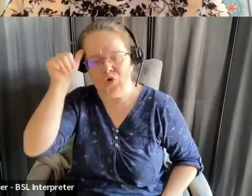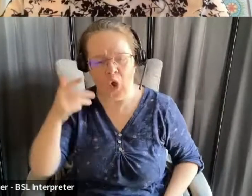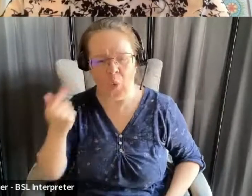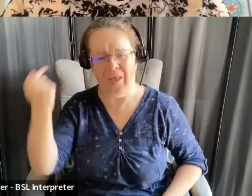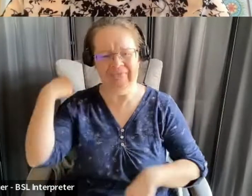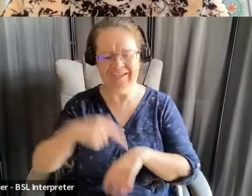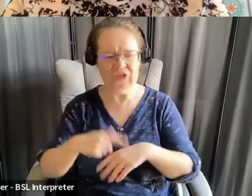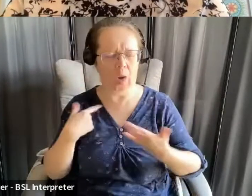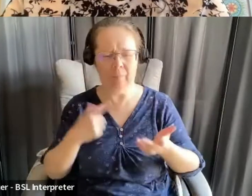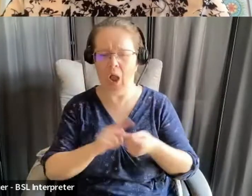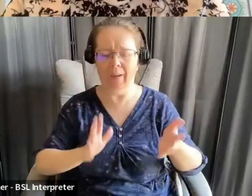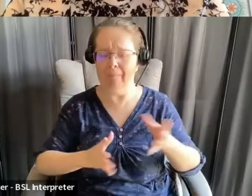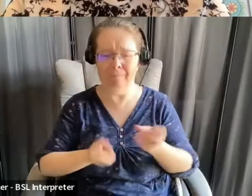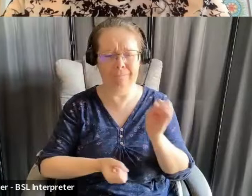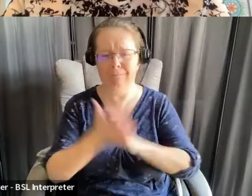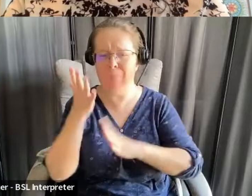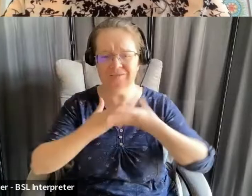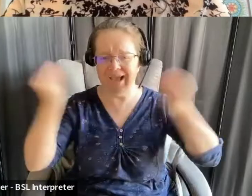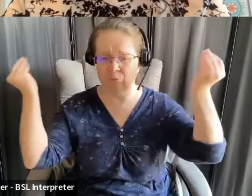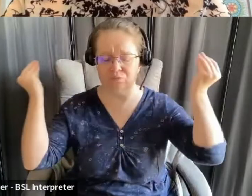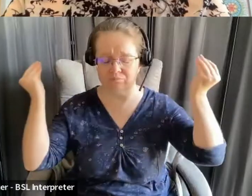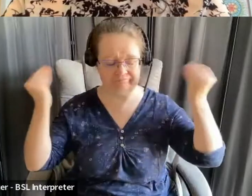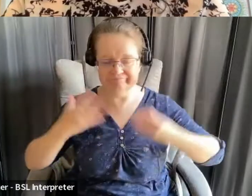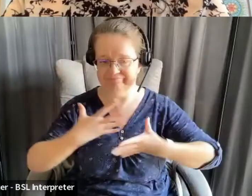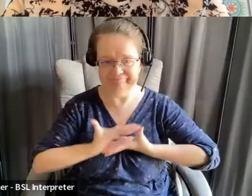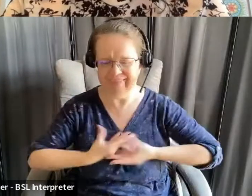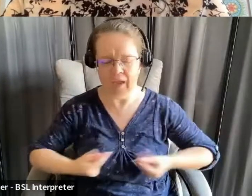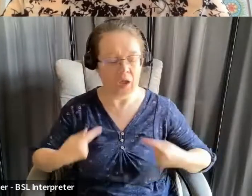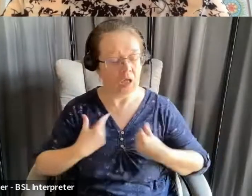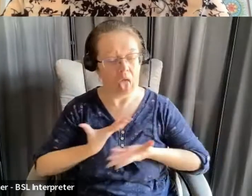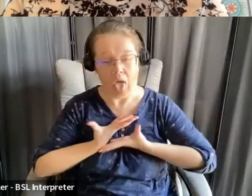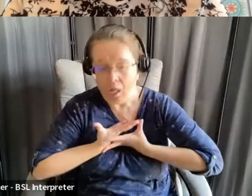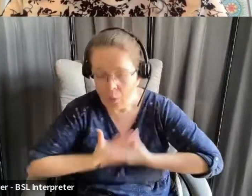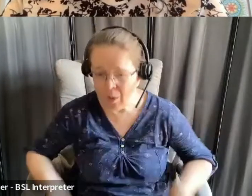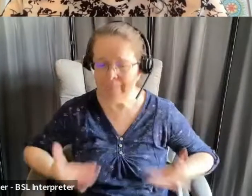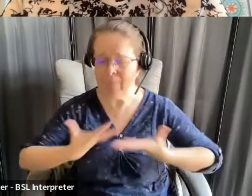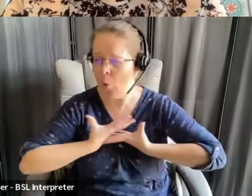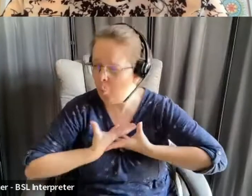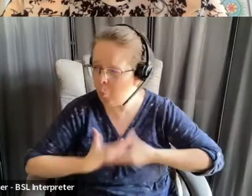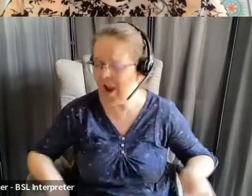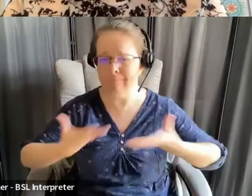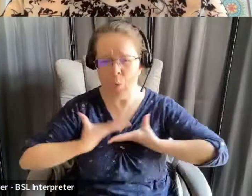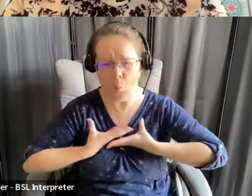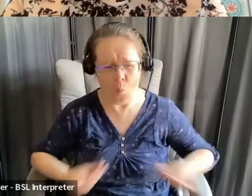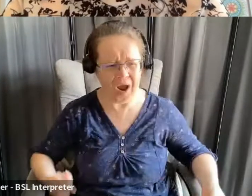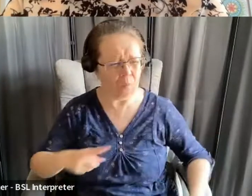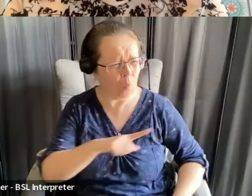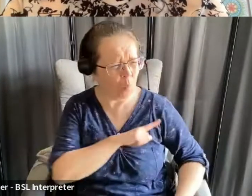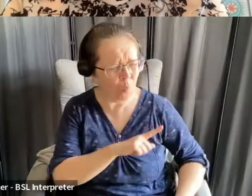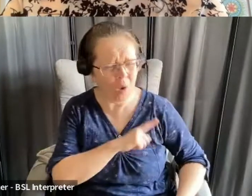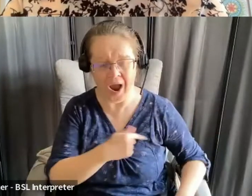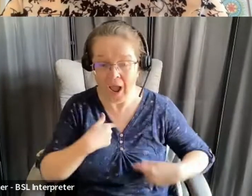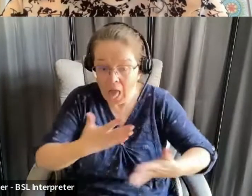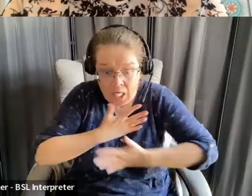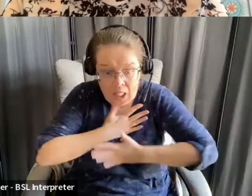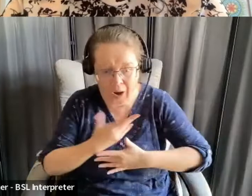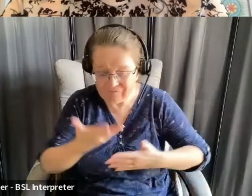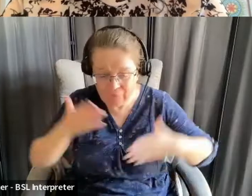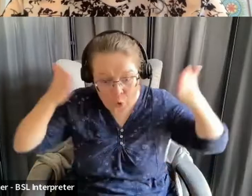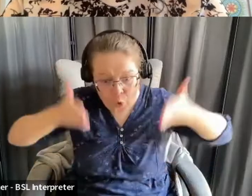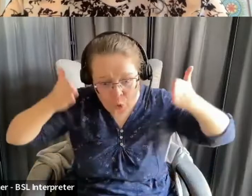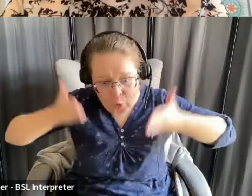great jobs, but it was just absolutely shattering me. I couldn't understand why I'd be doing something I loved and then I'd